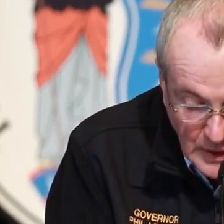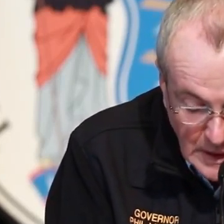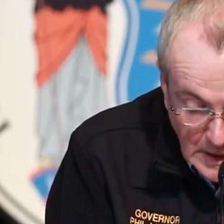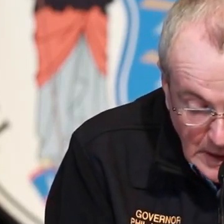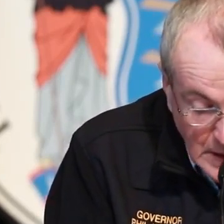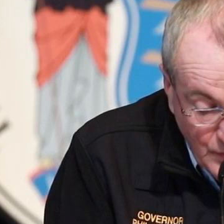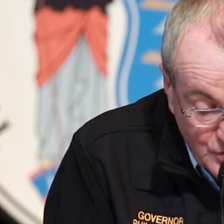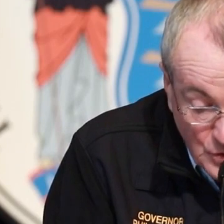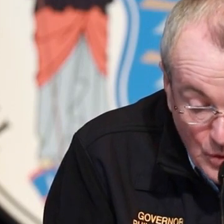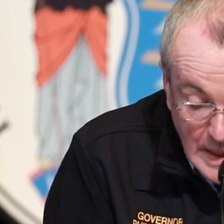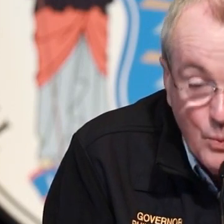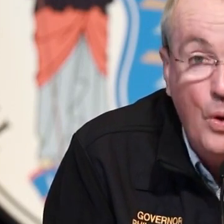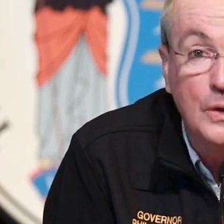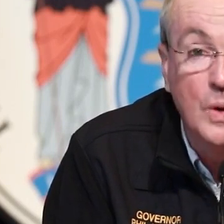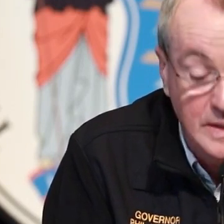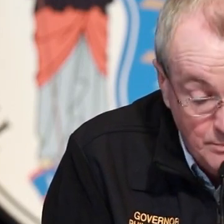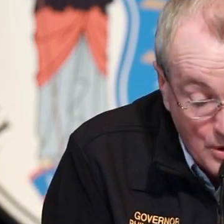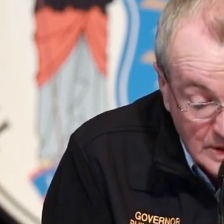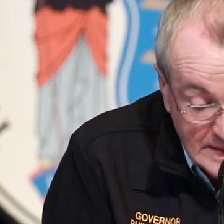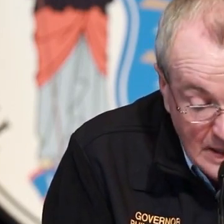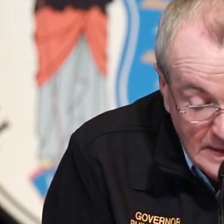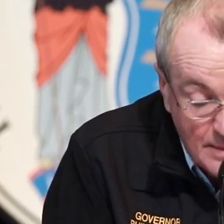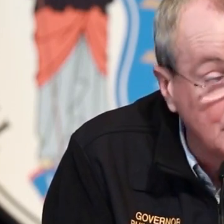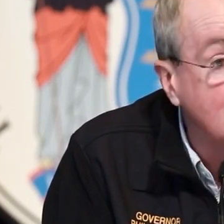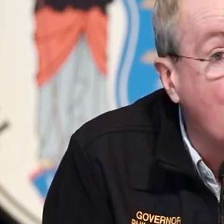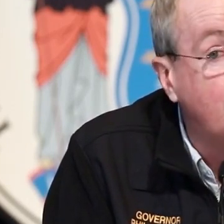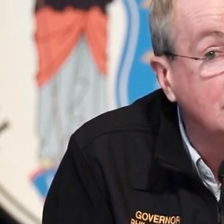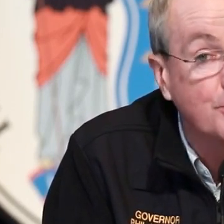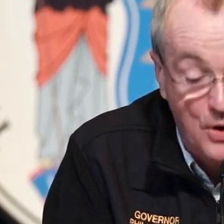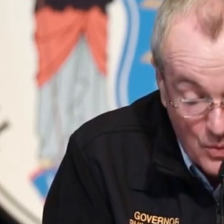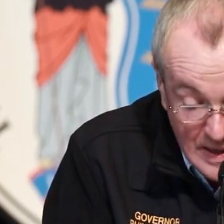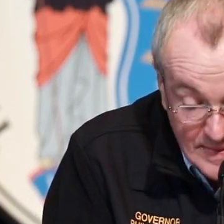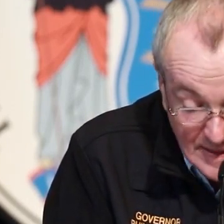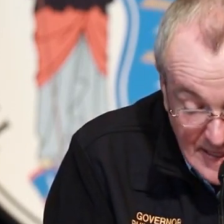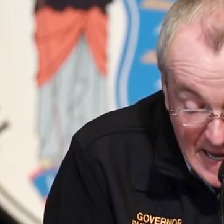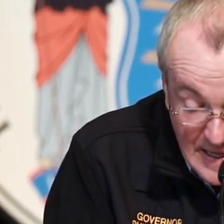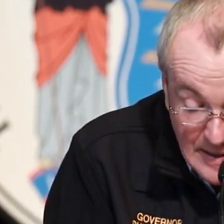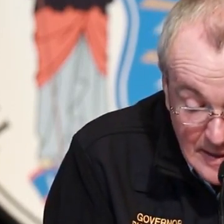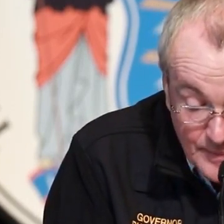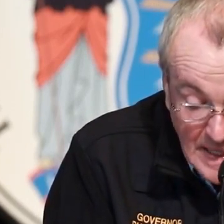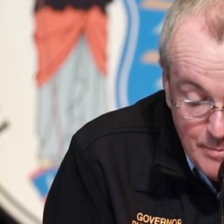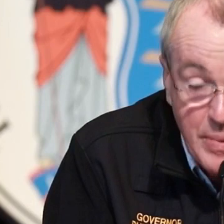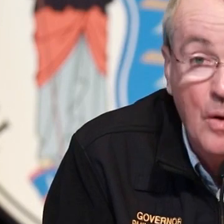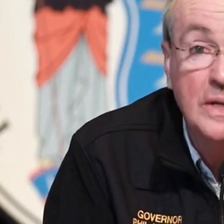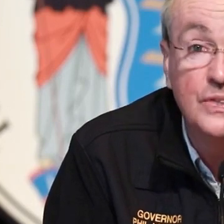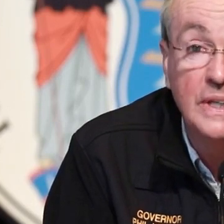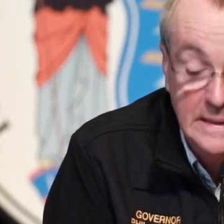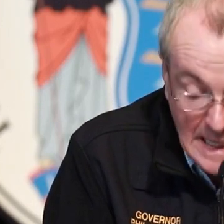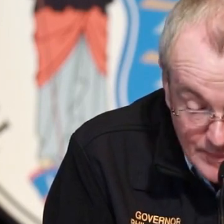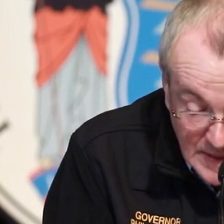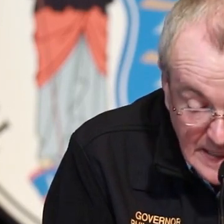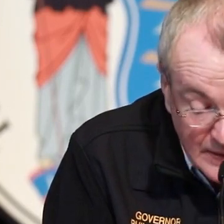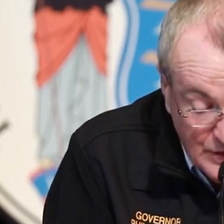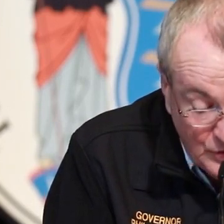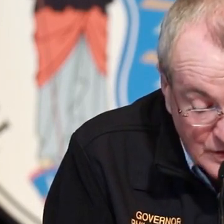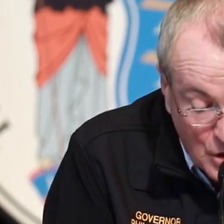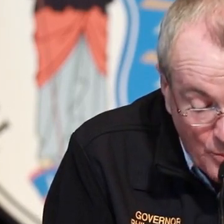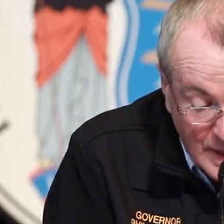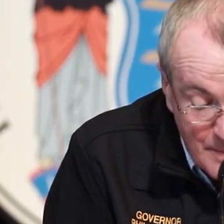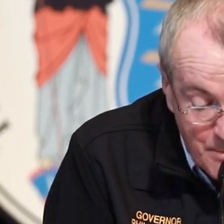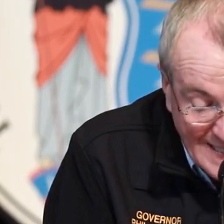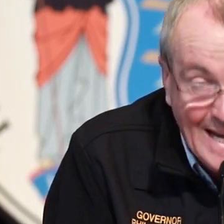locations. The store in Waldwick in Bergen County, I believe, opened its program today, and Barrington in Camden County is